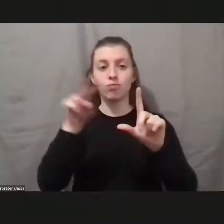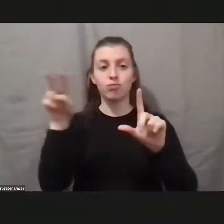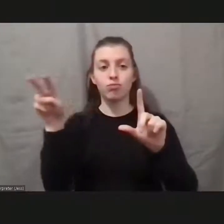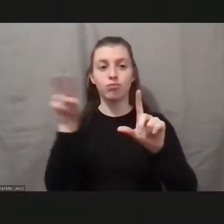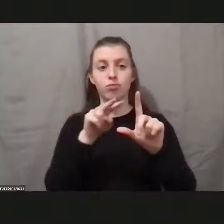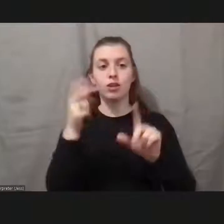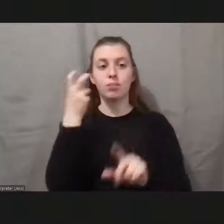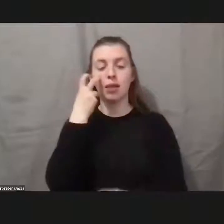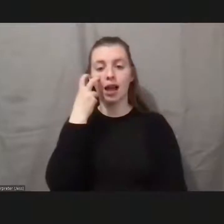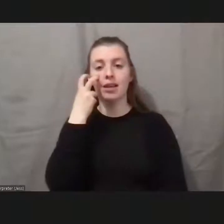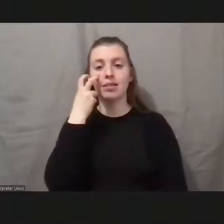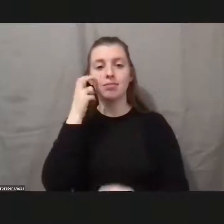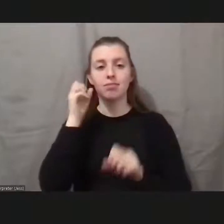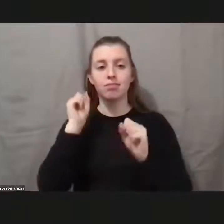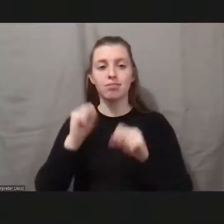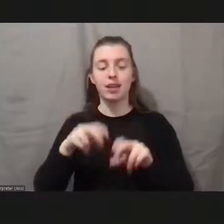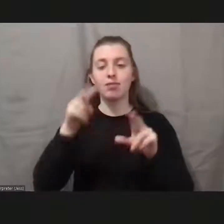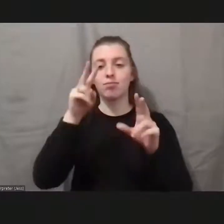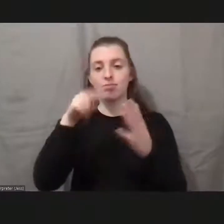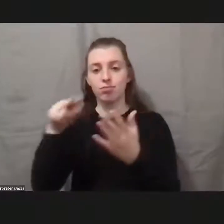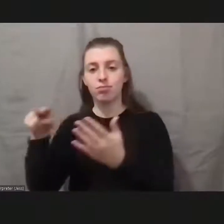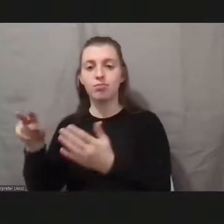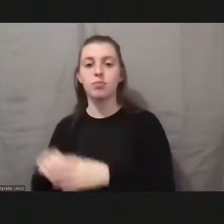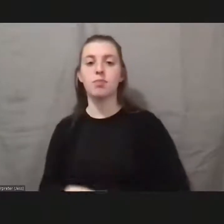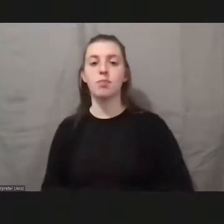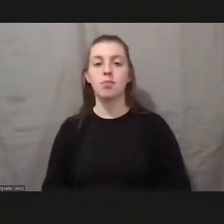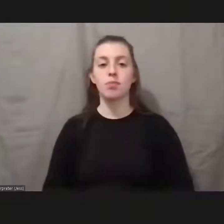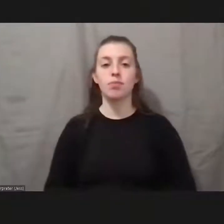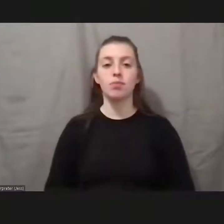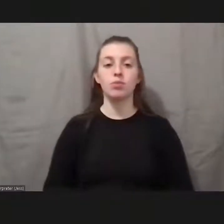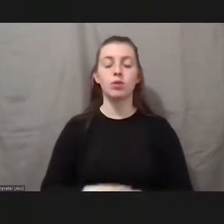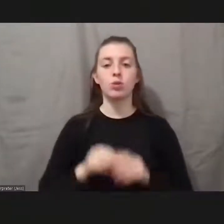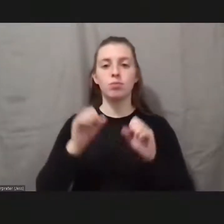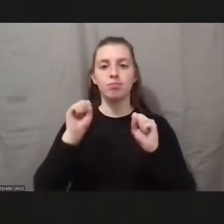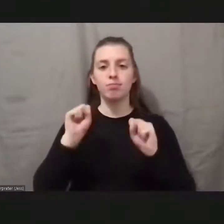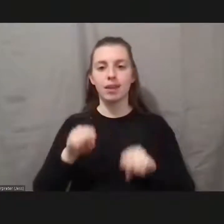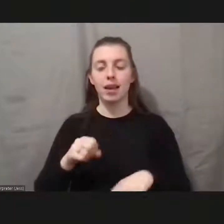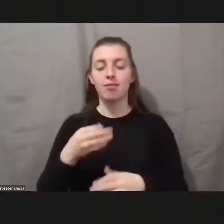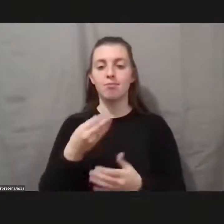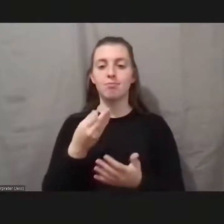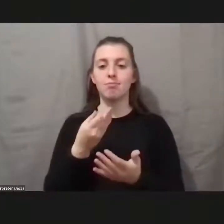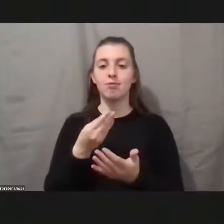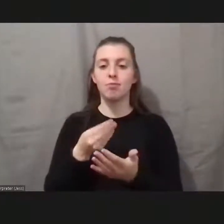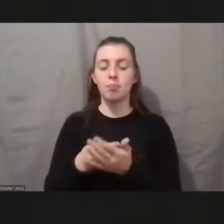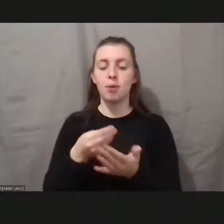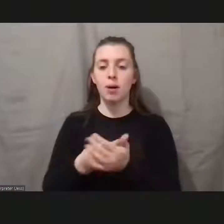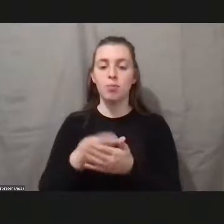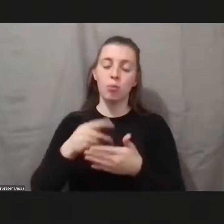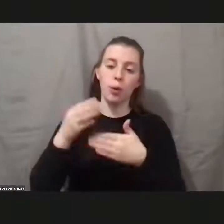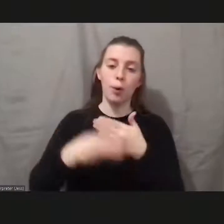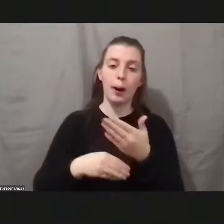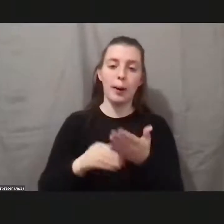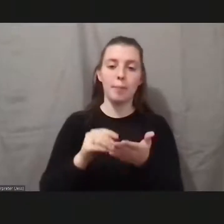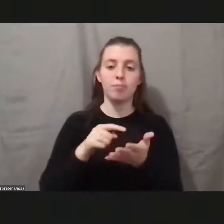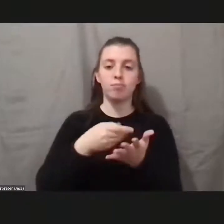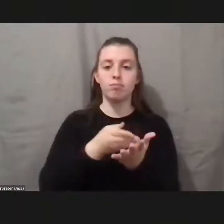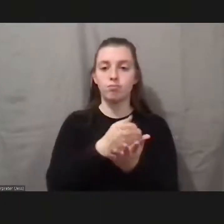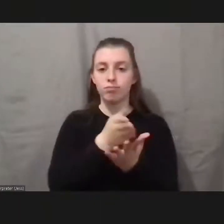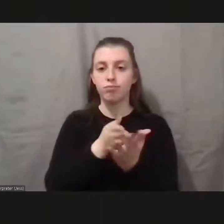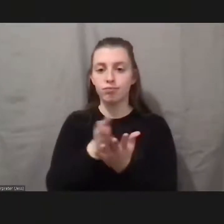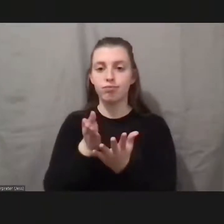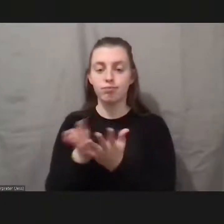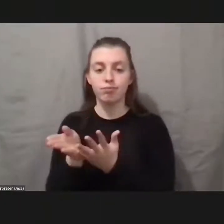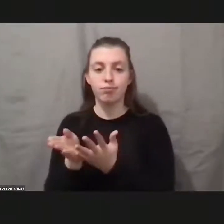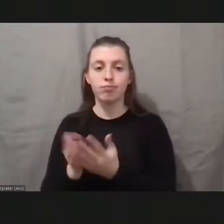go through one of these funding programs. So there is the Business Accessibility Grant Program